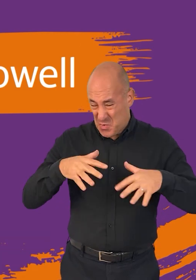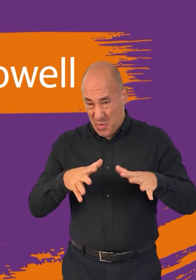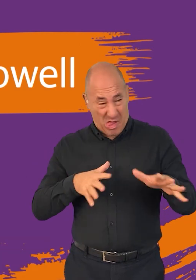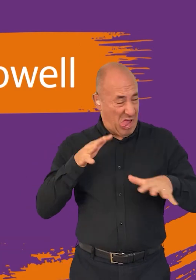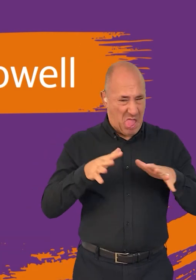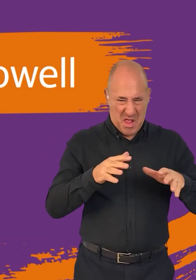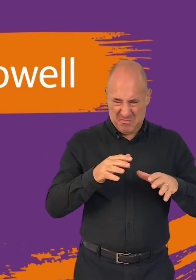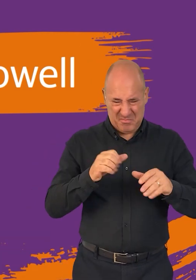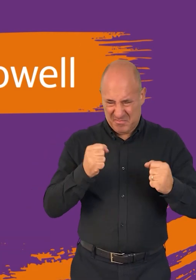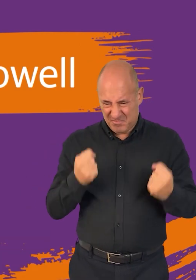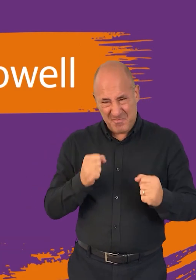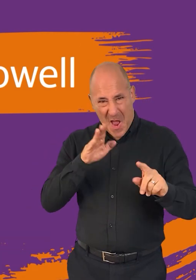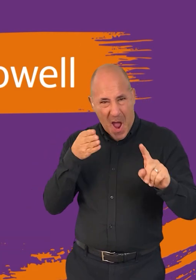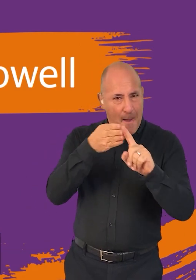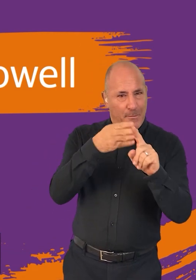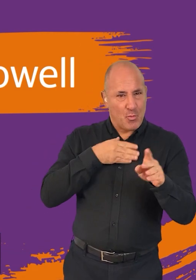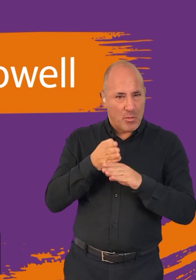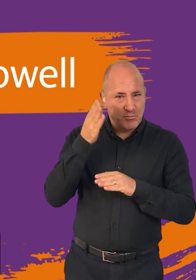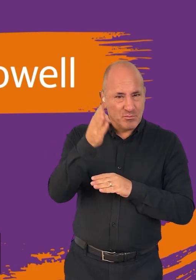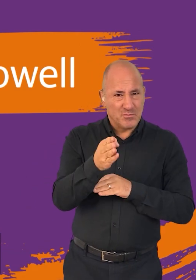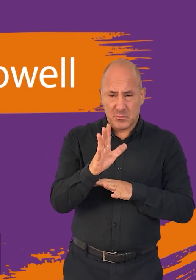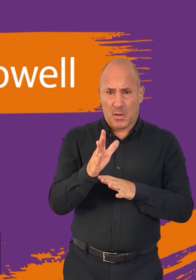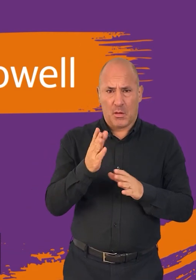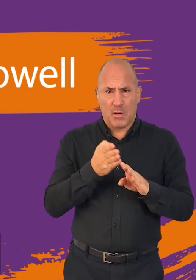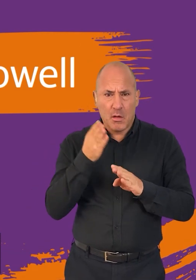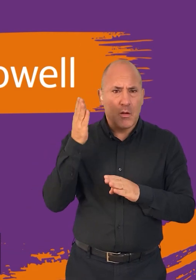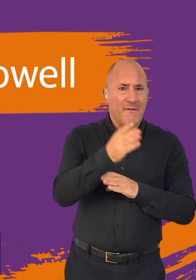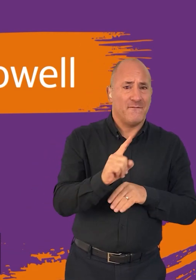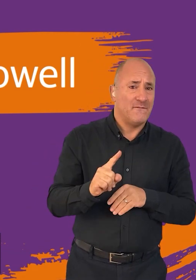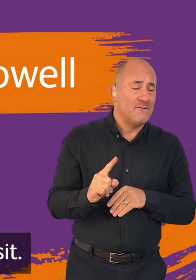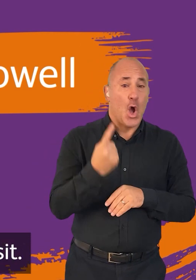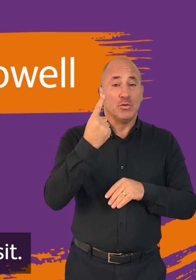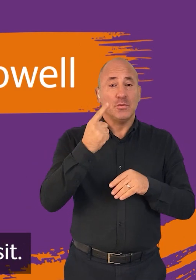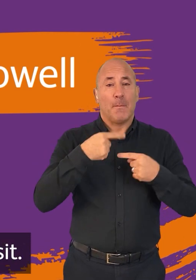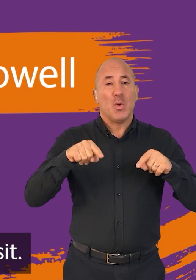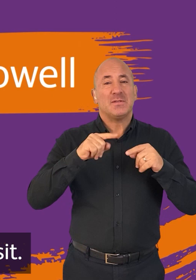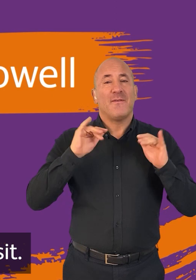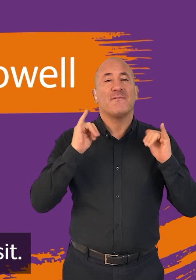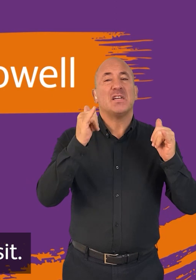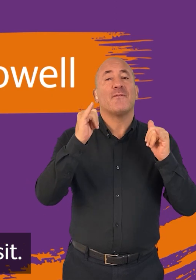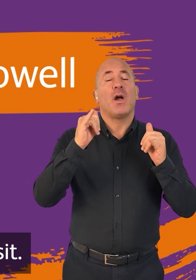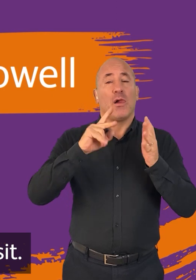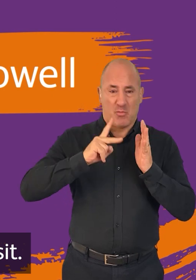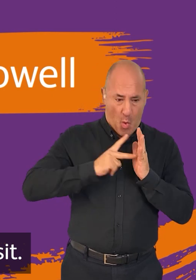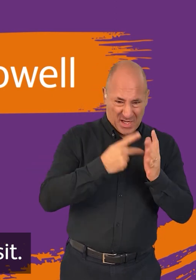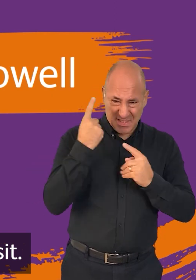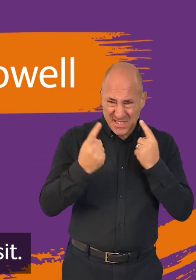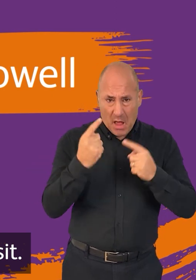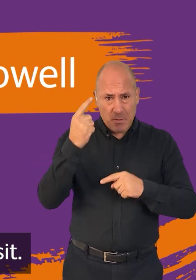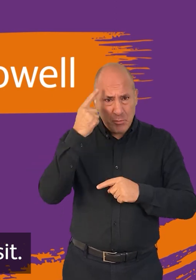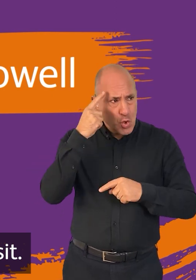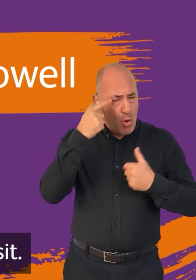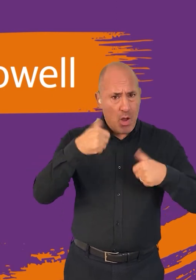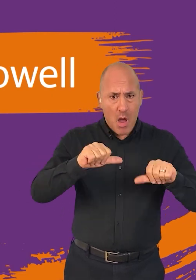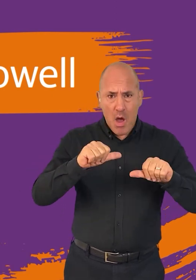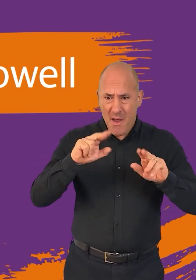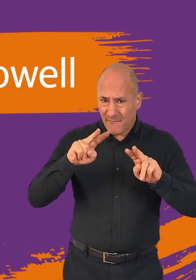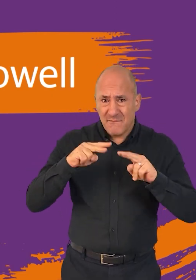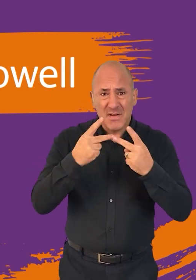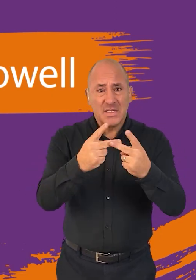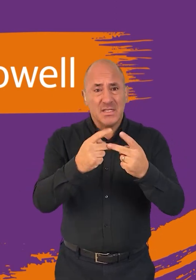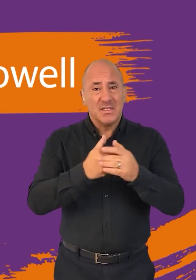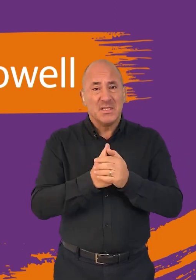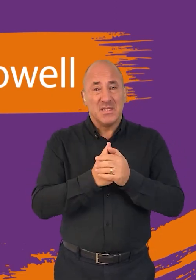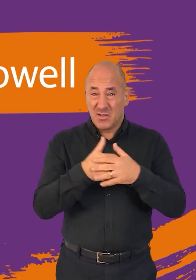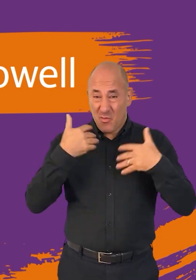challenges this world posed for him. He showed maturity and initiative by organising his first music festival visit. Sam